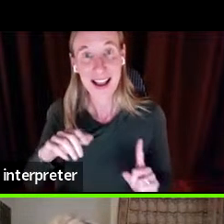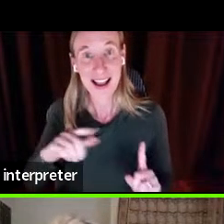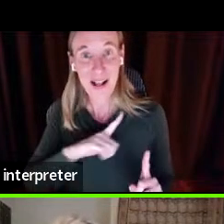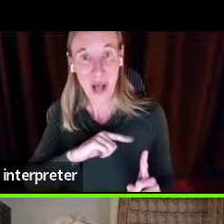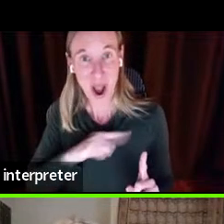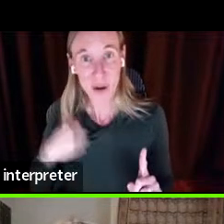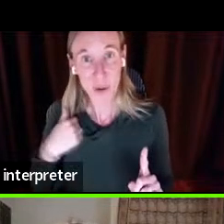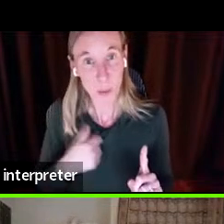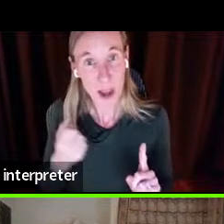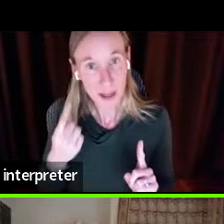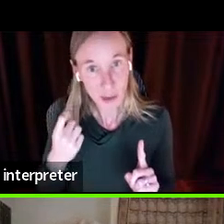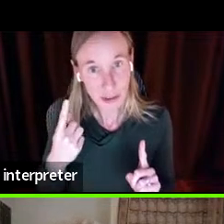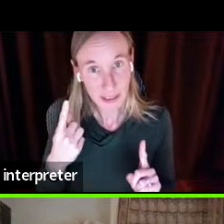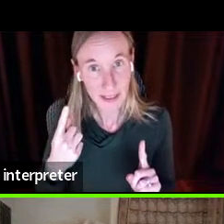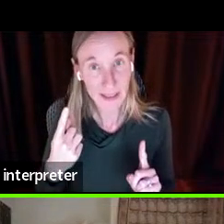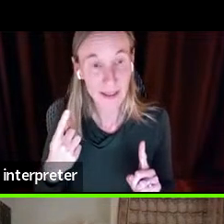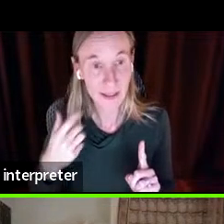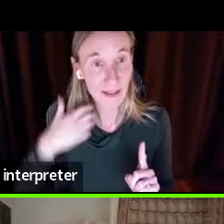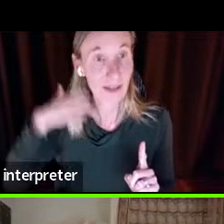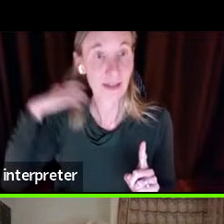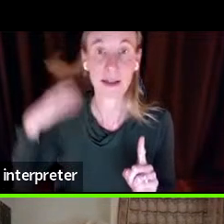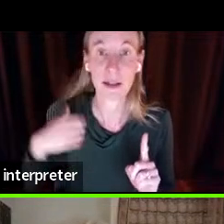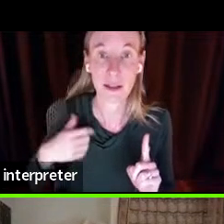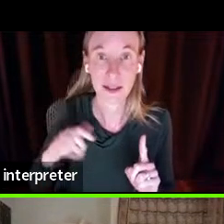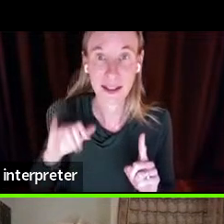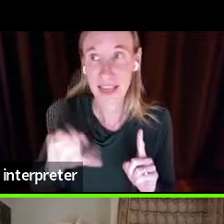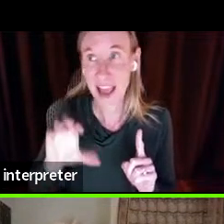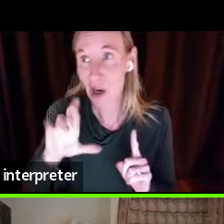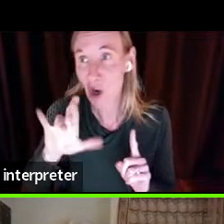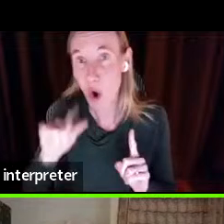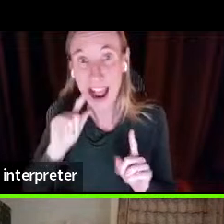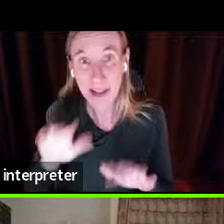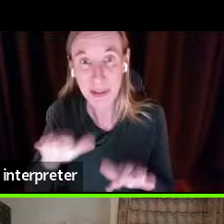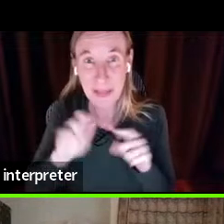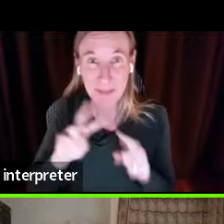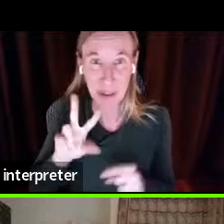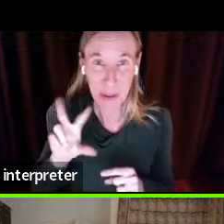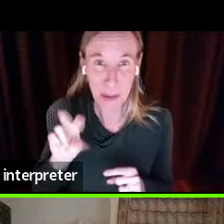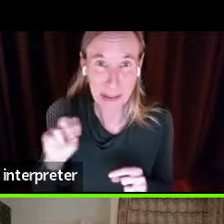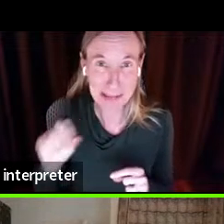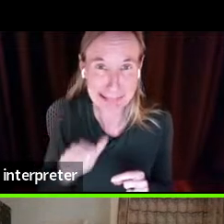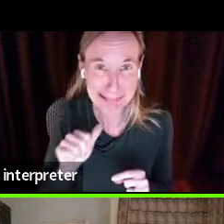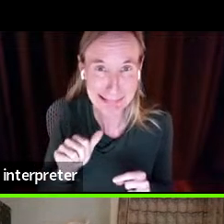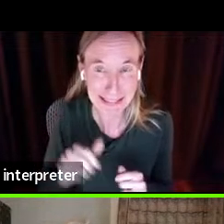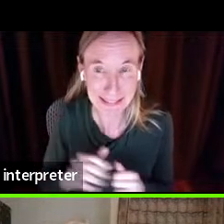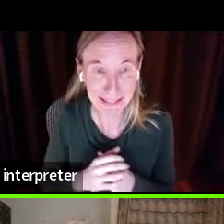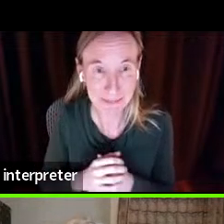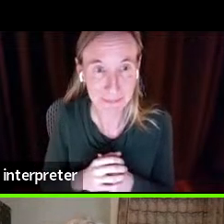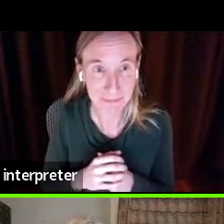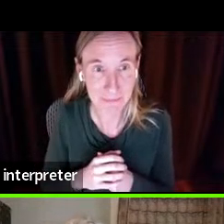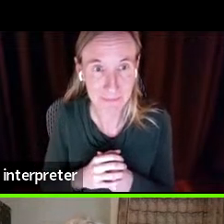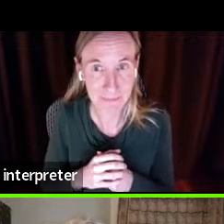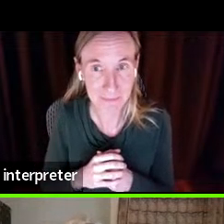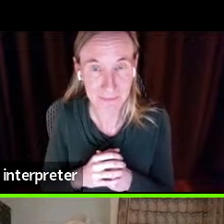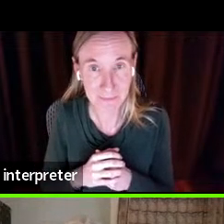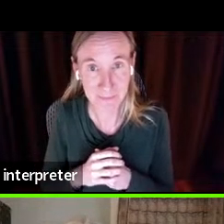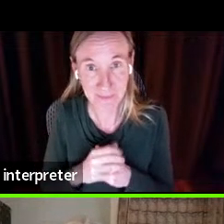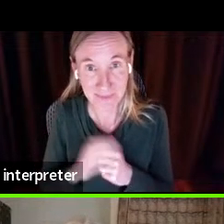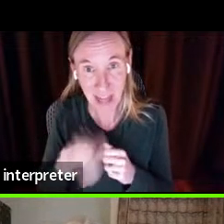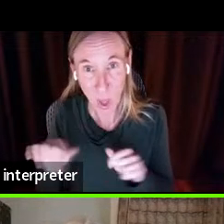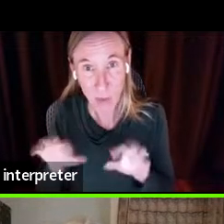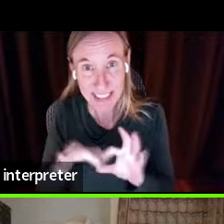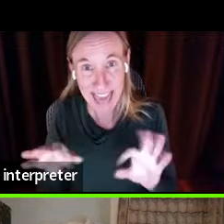you uh the cory will be leaving at 2 30. i don't know if the closed